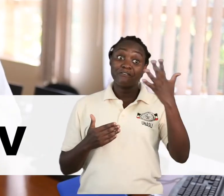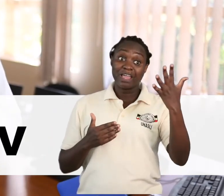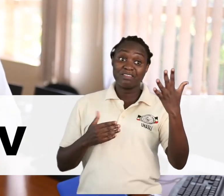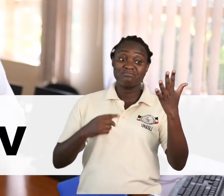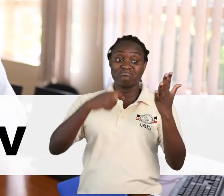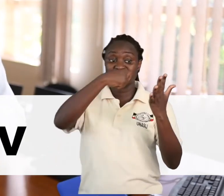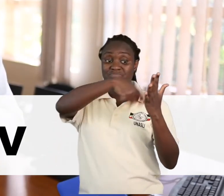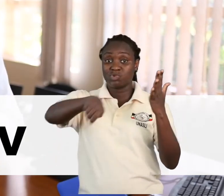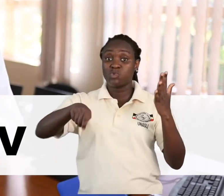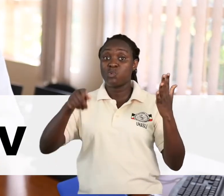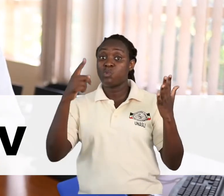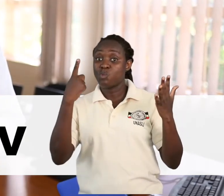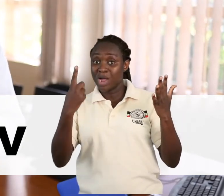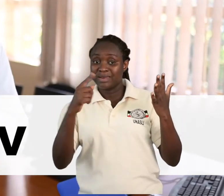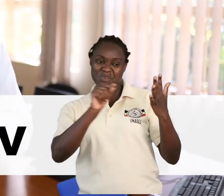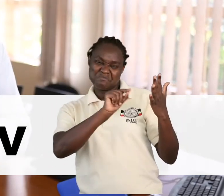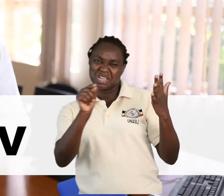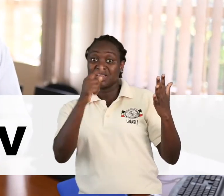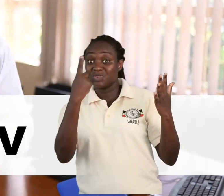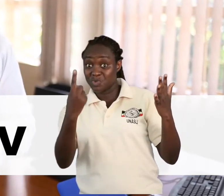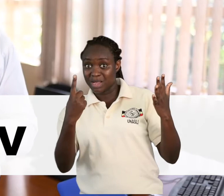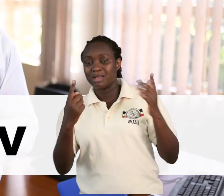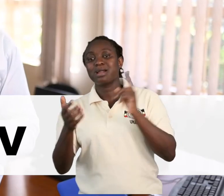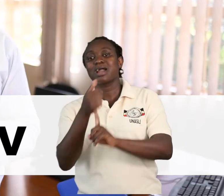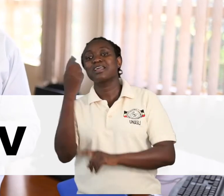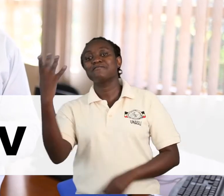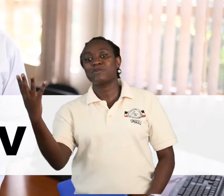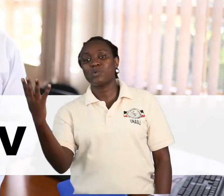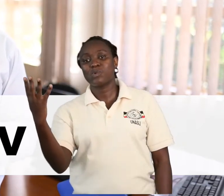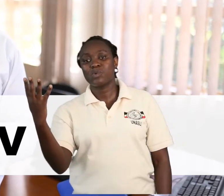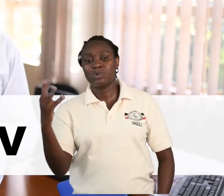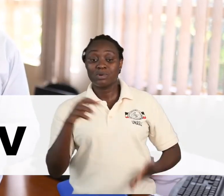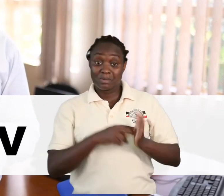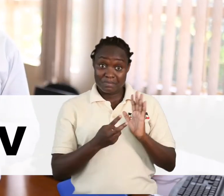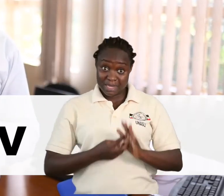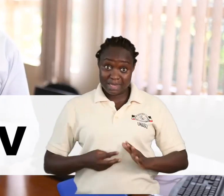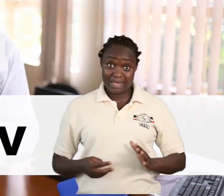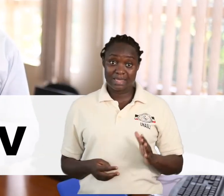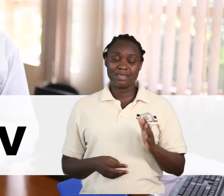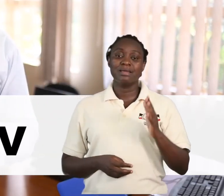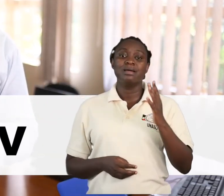5 to get the 4, meaning that